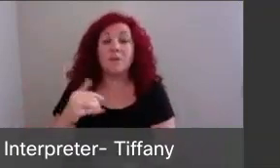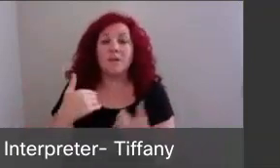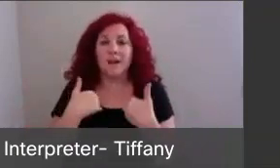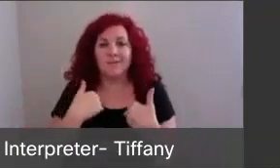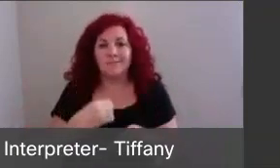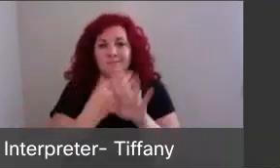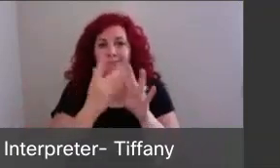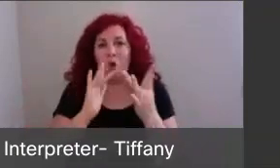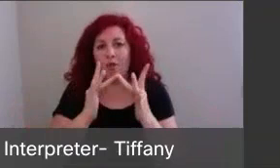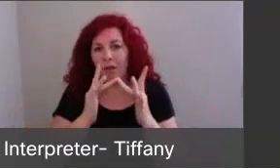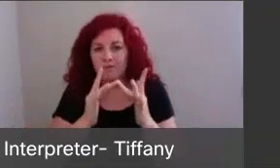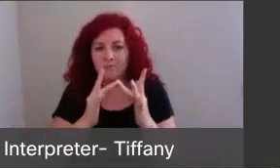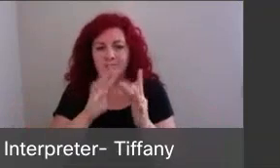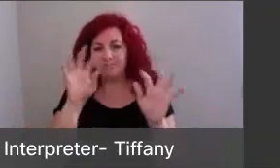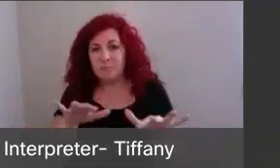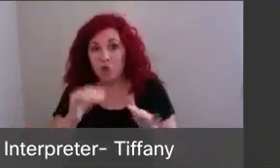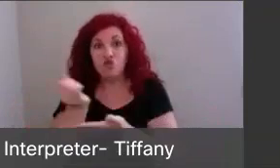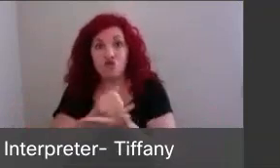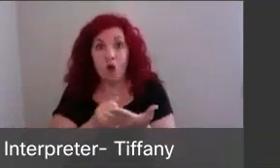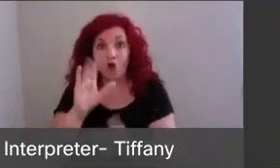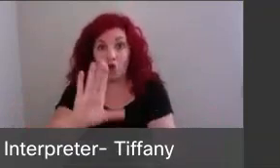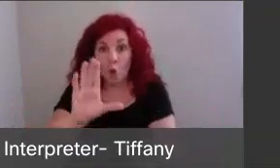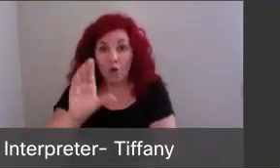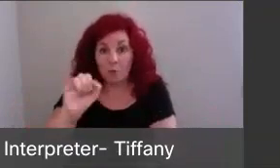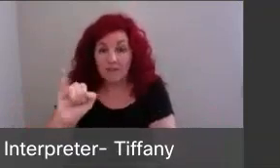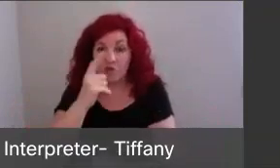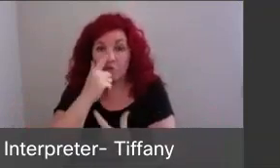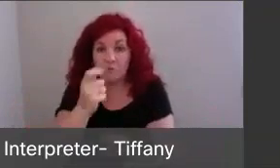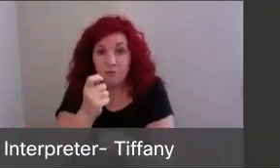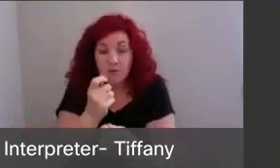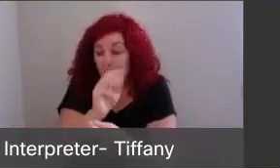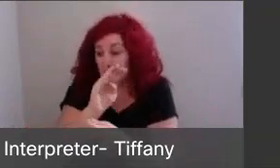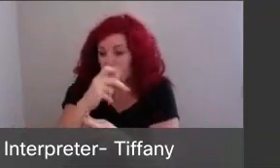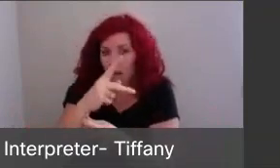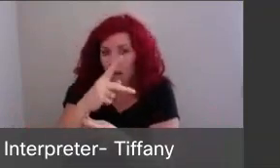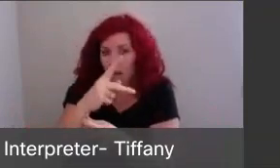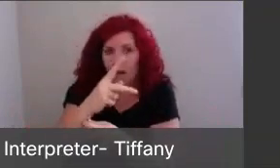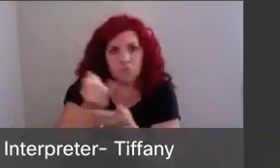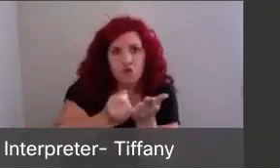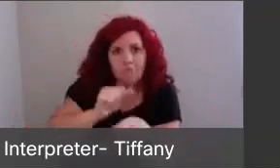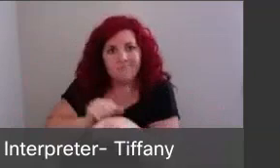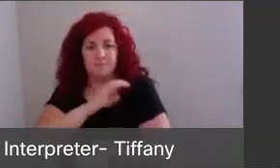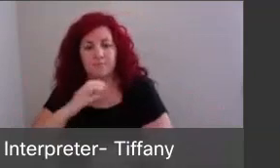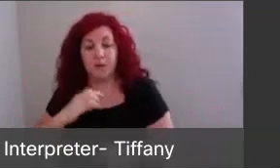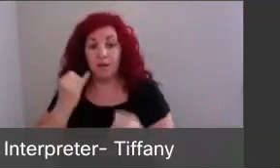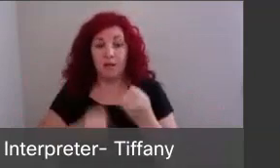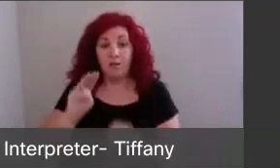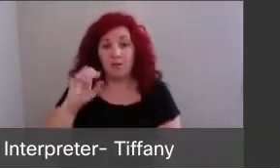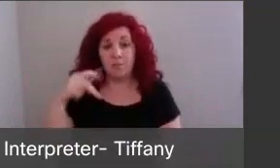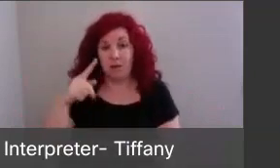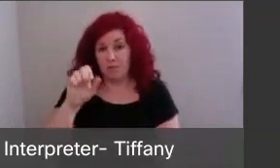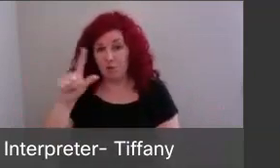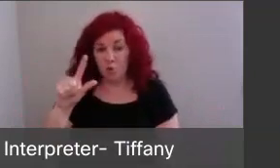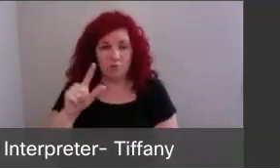that will allow you to actually draw your own Community of Interest on a map to submit to the commission. The last mapping tool that we have is our redistricting